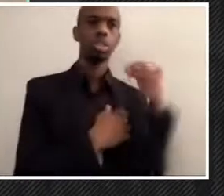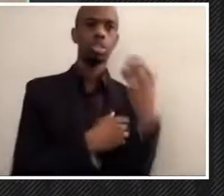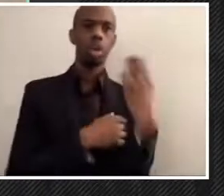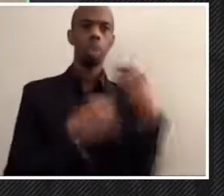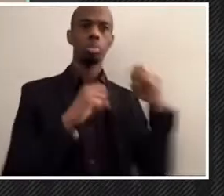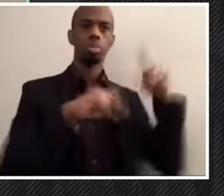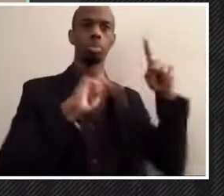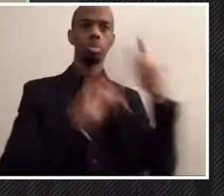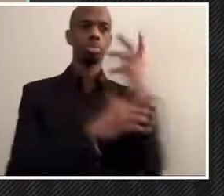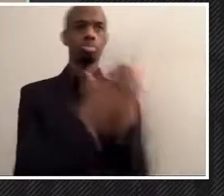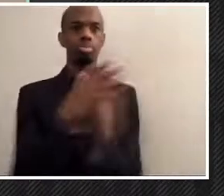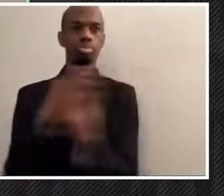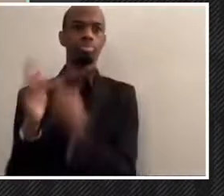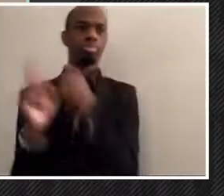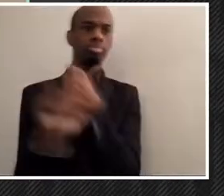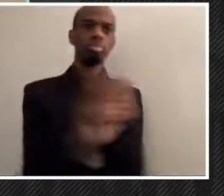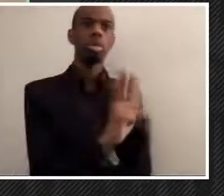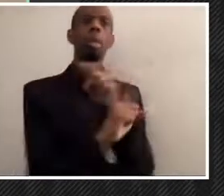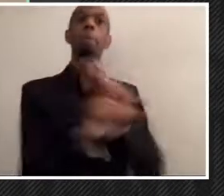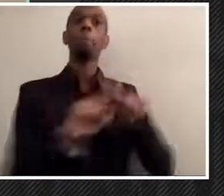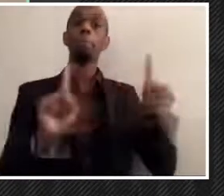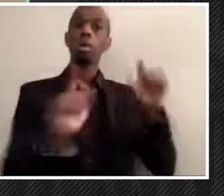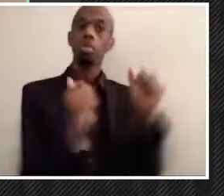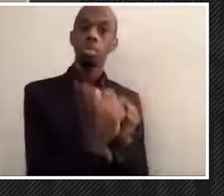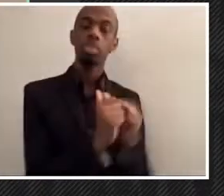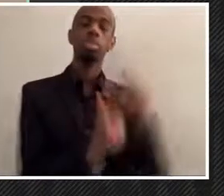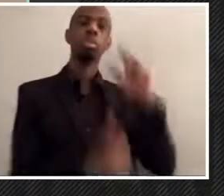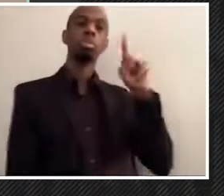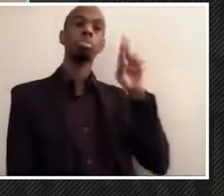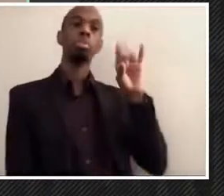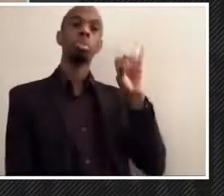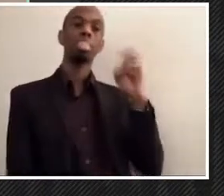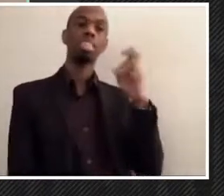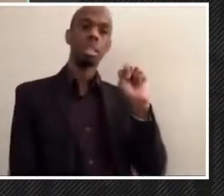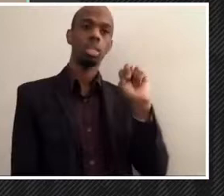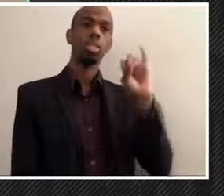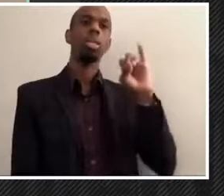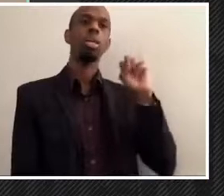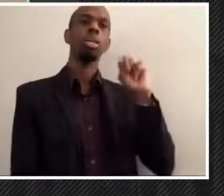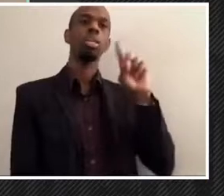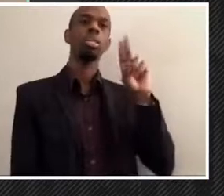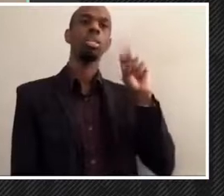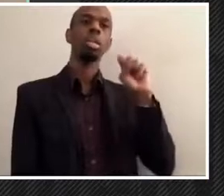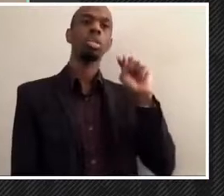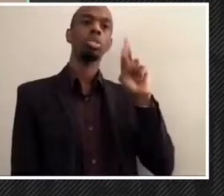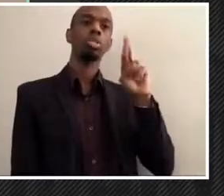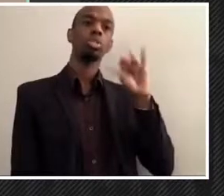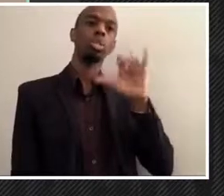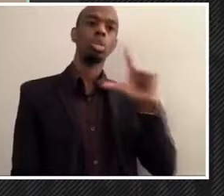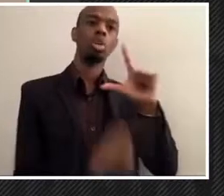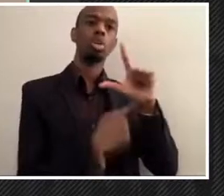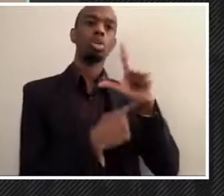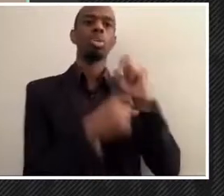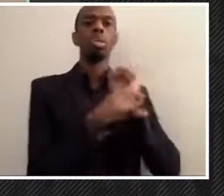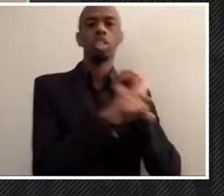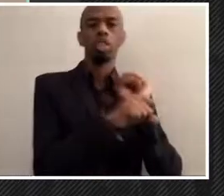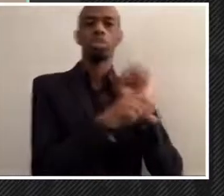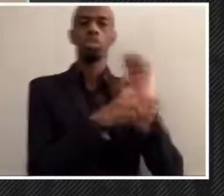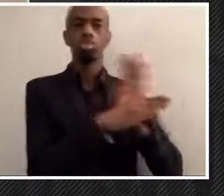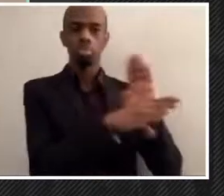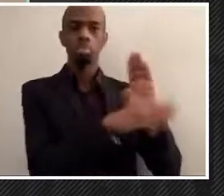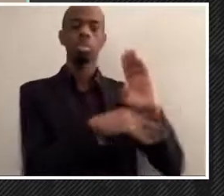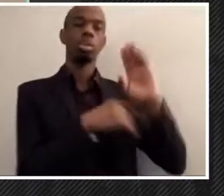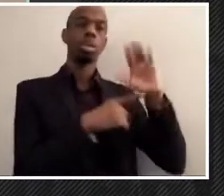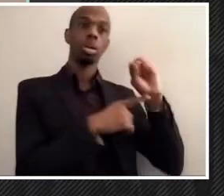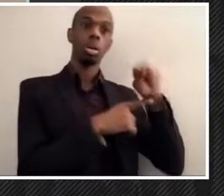when we think about the prison industrial complex, the ways that we manufacture goods and services from prison labor